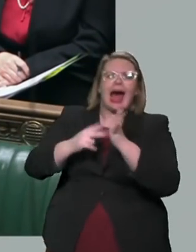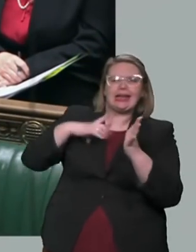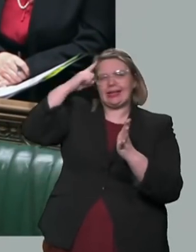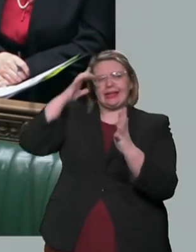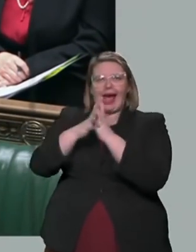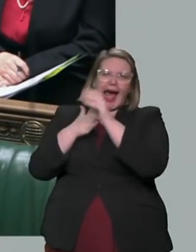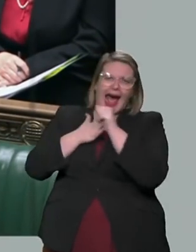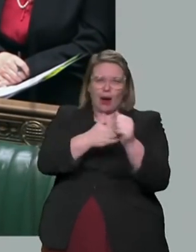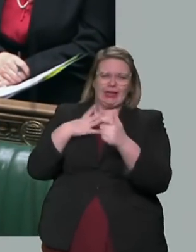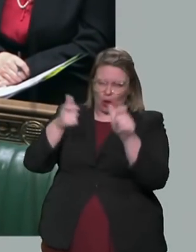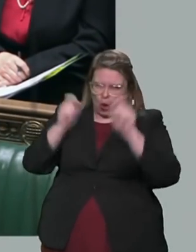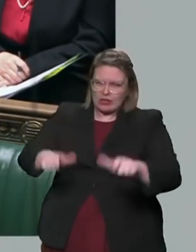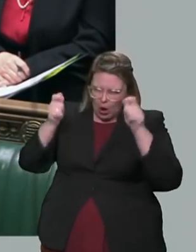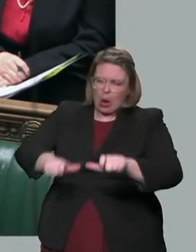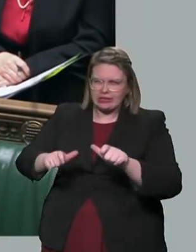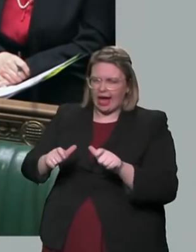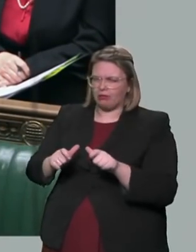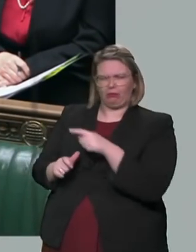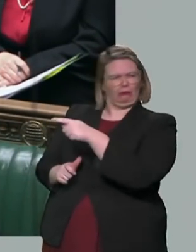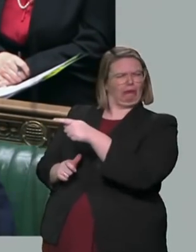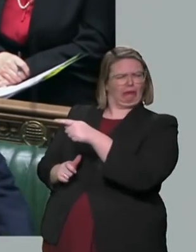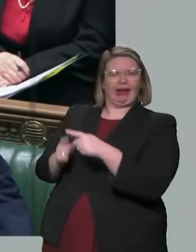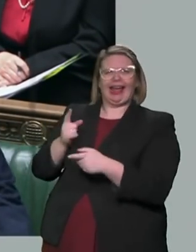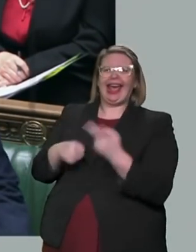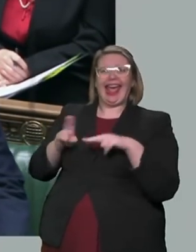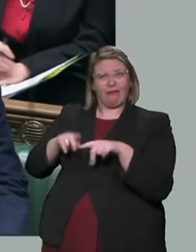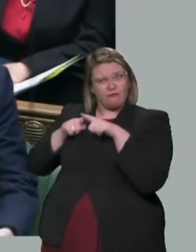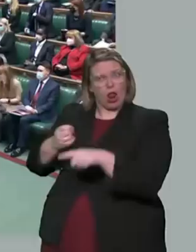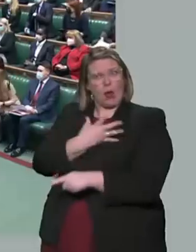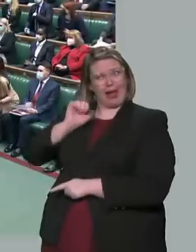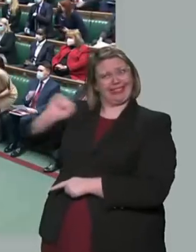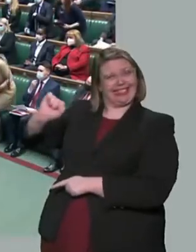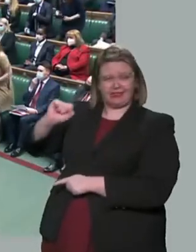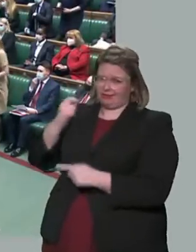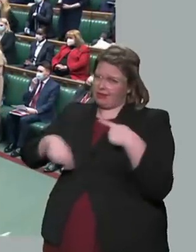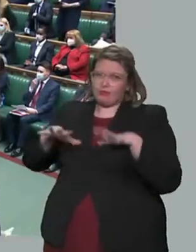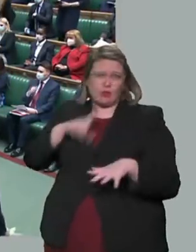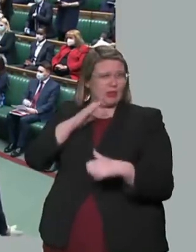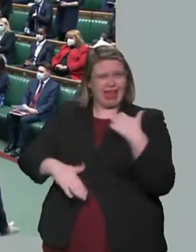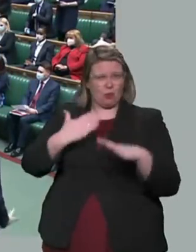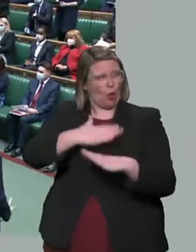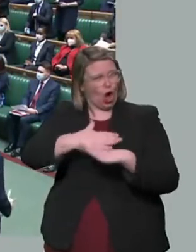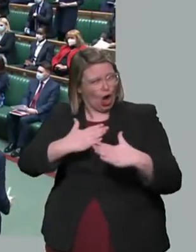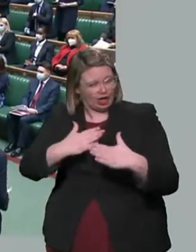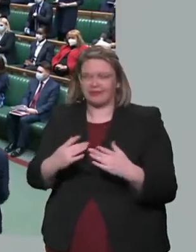roadmap to lockdown. If we listened to them, we wouldn't have anybody working at all, Mr. Speaker.